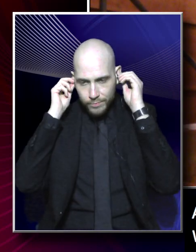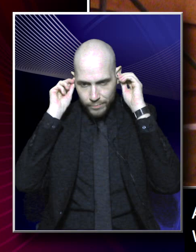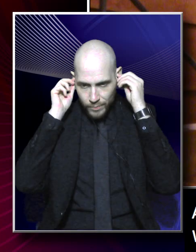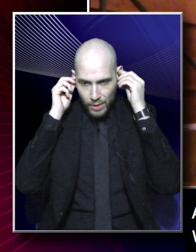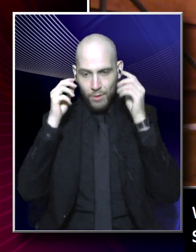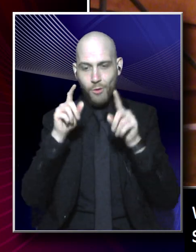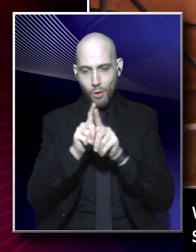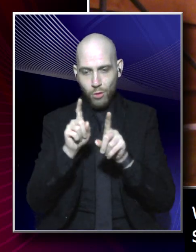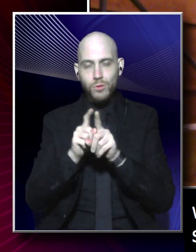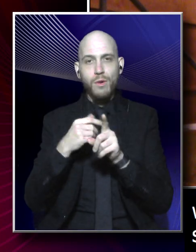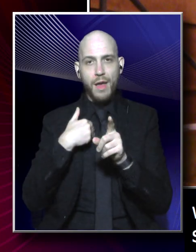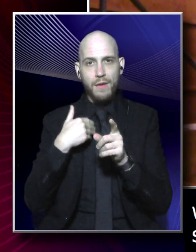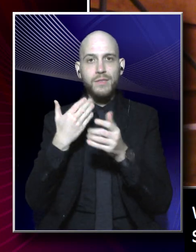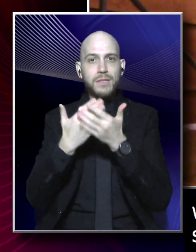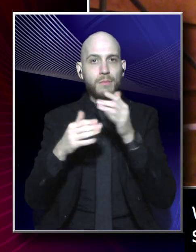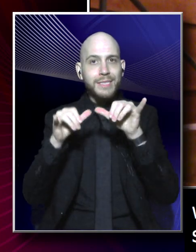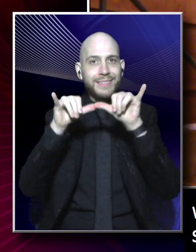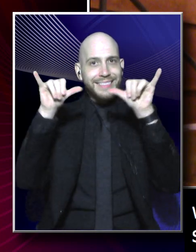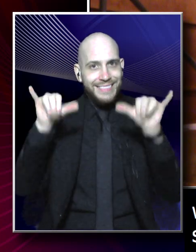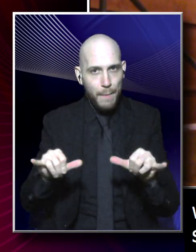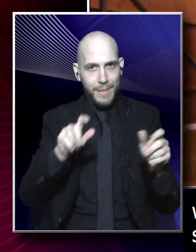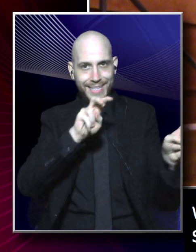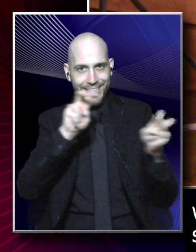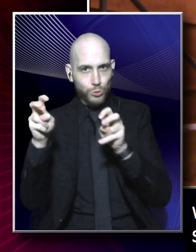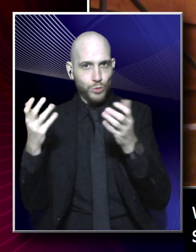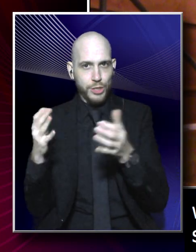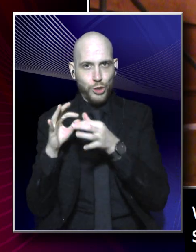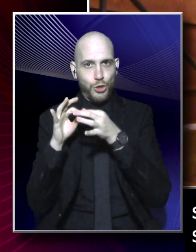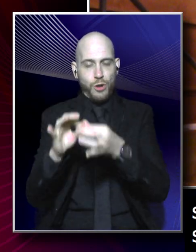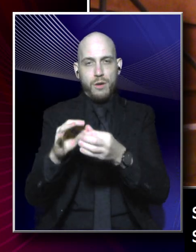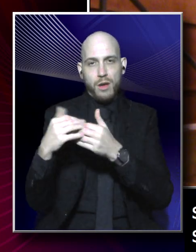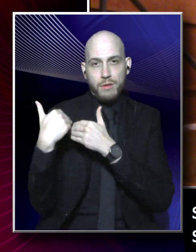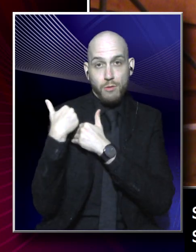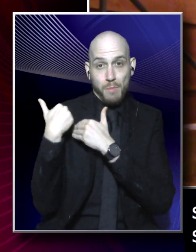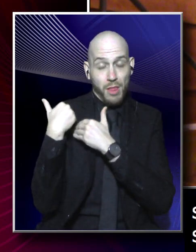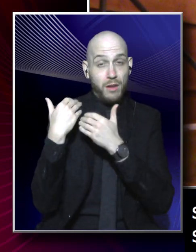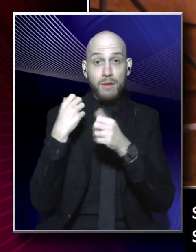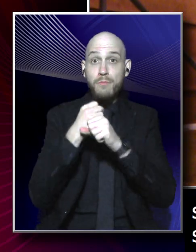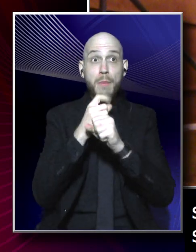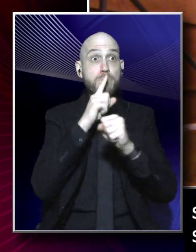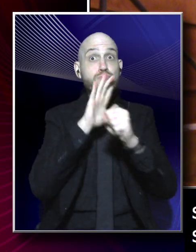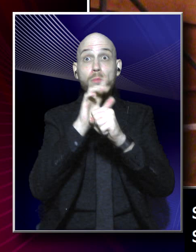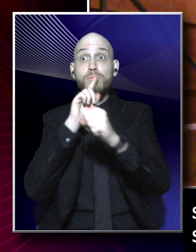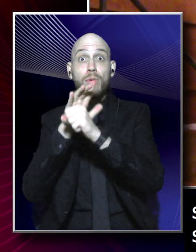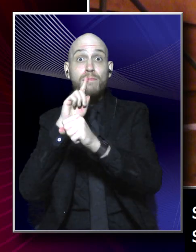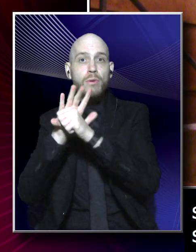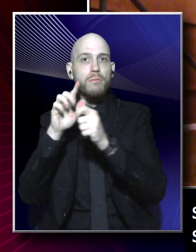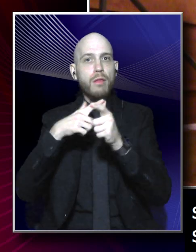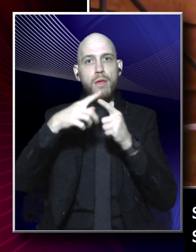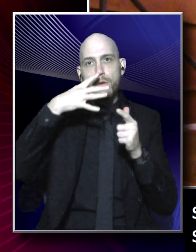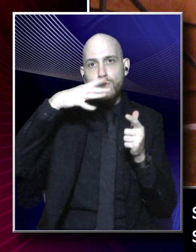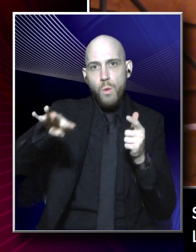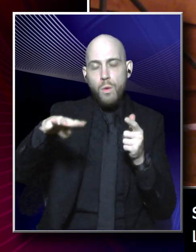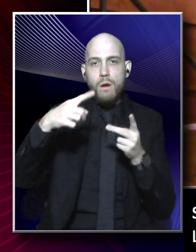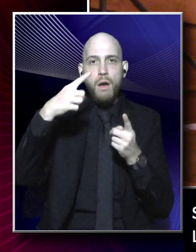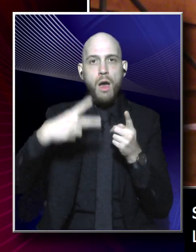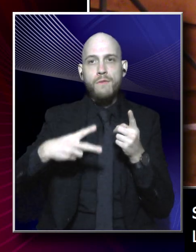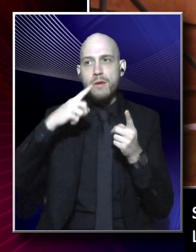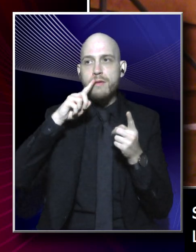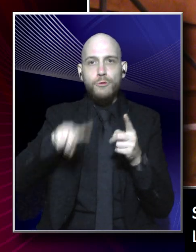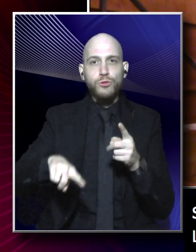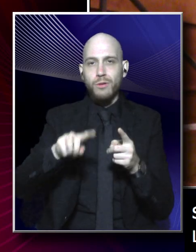terms of accountability, and it starts from the top down. Promises made to us on every level have just either been ignored, half-answered, or just not followed